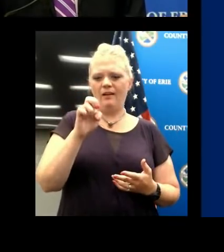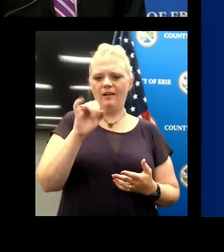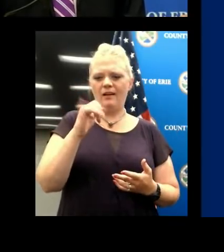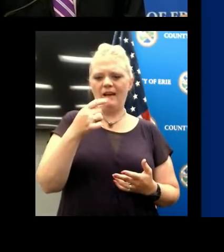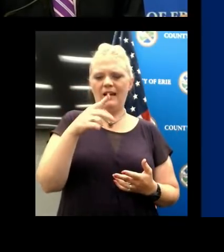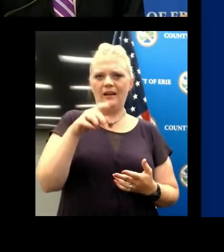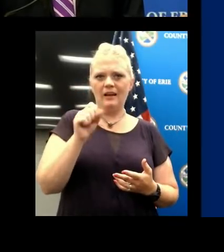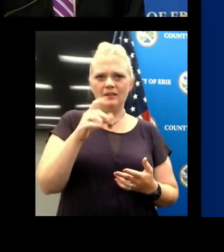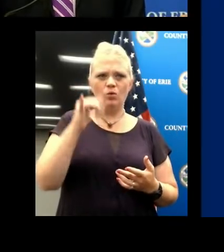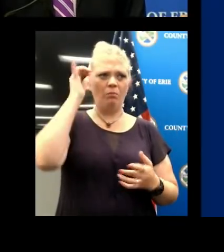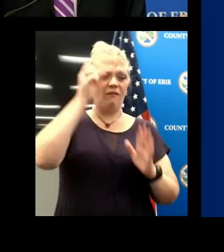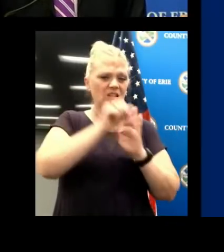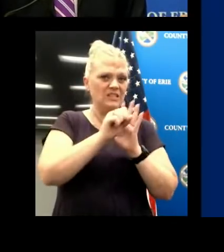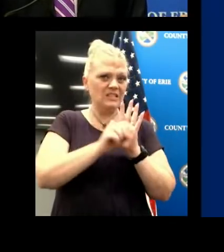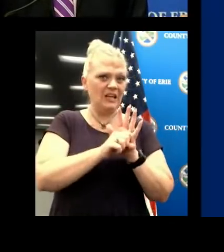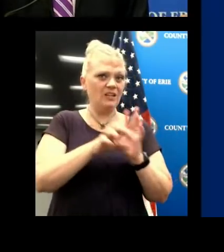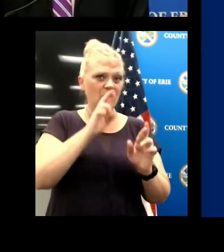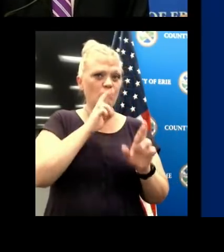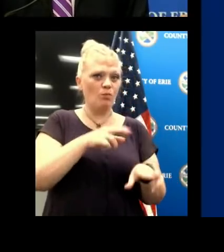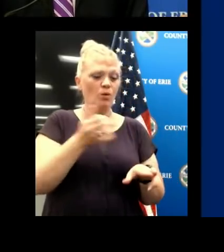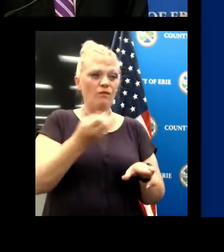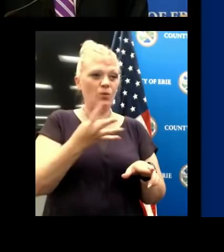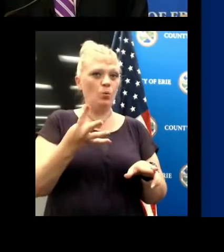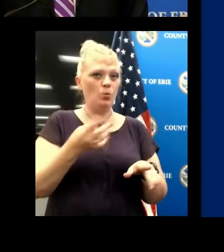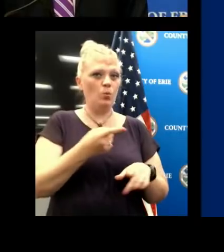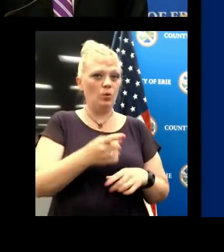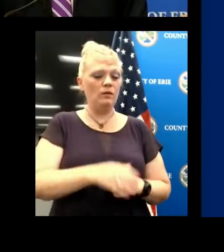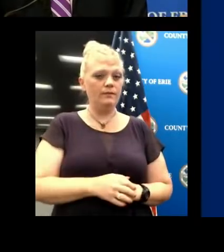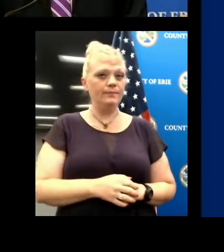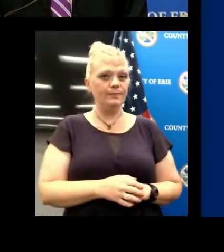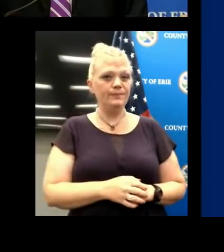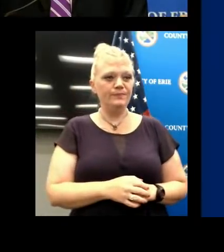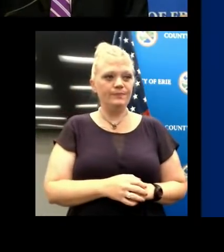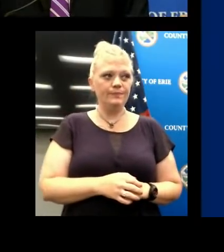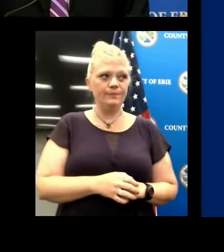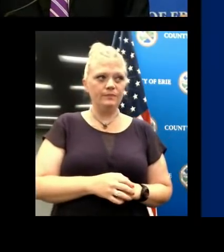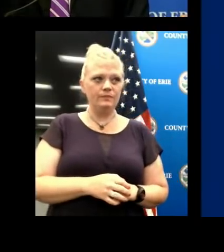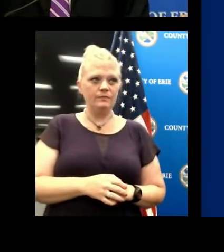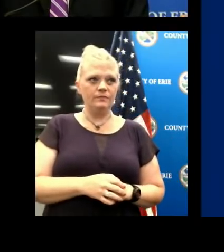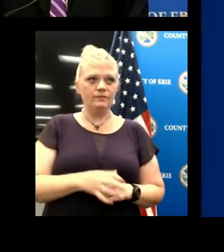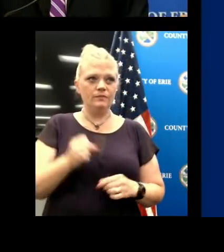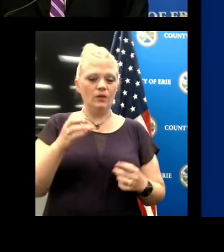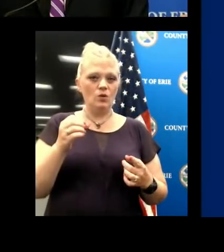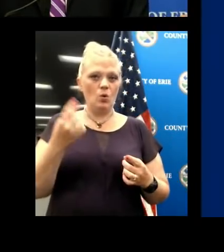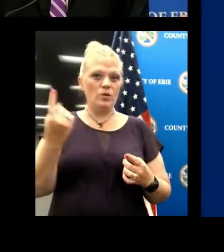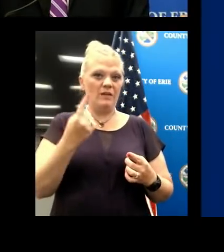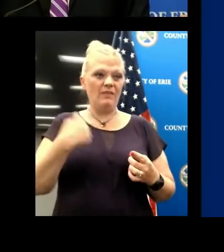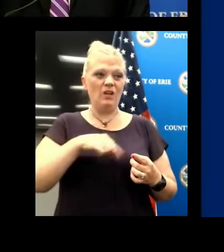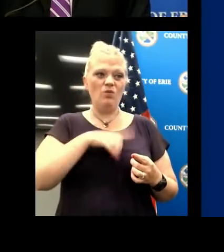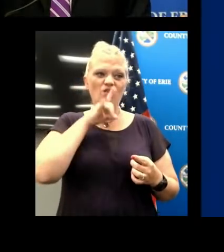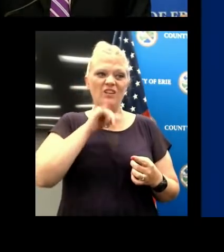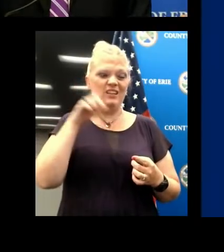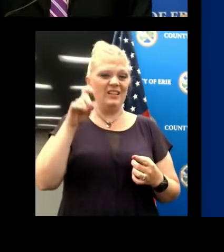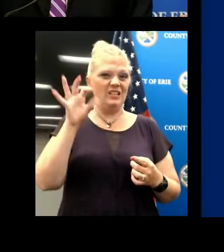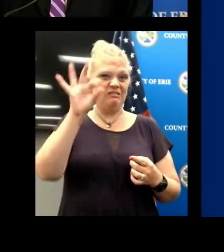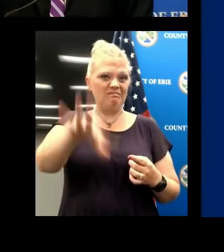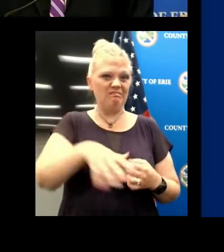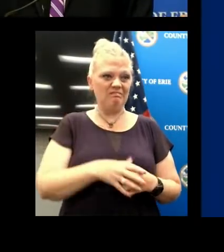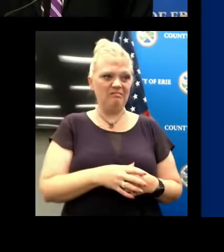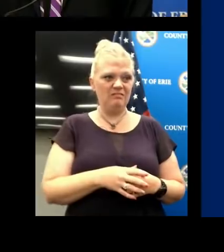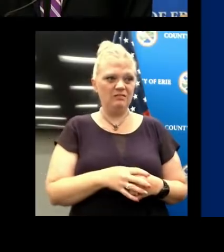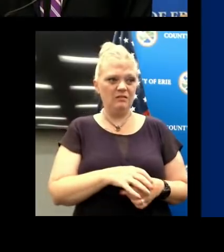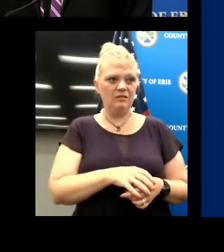or Buffalo State, which has reported a number of cases. And here's the thing that we really need to put out there. They attended